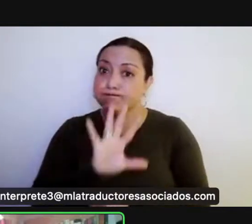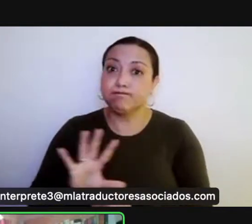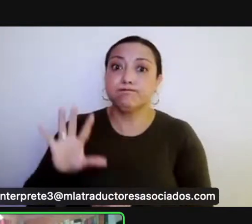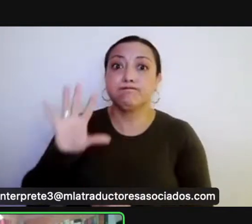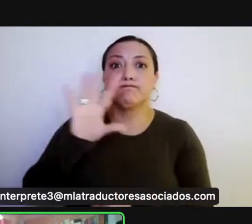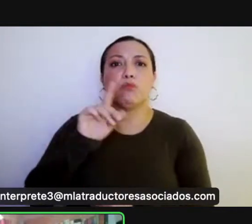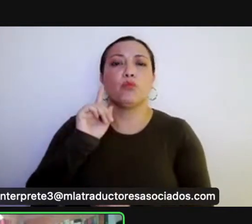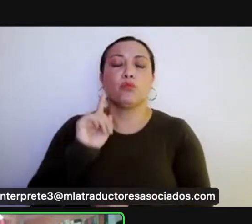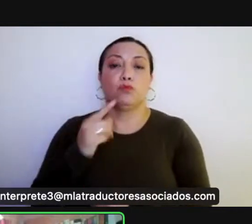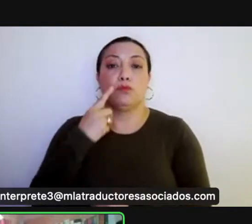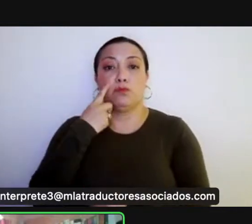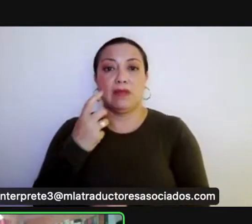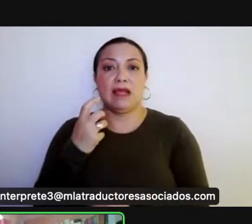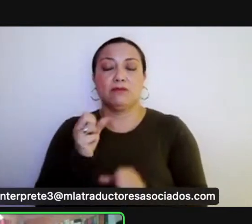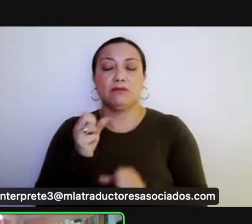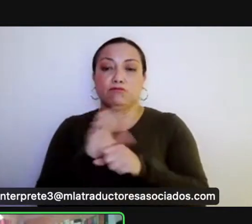region